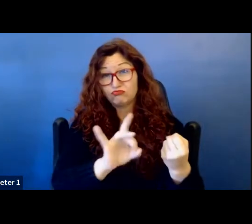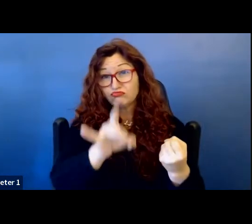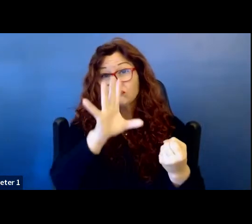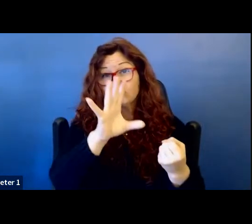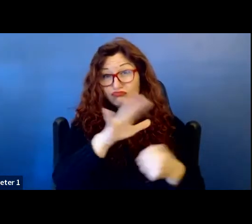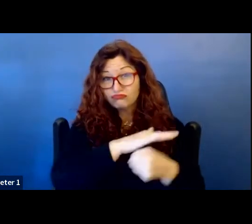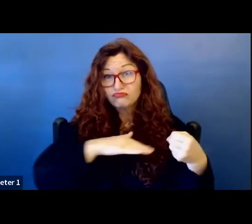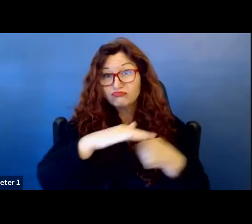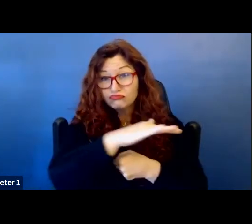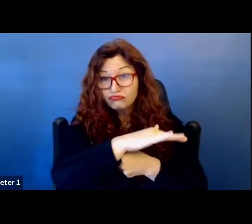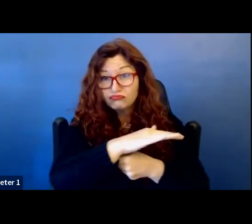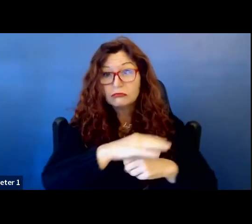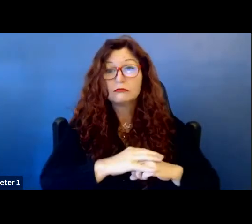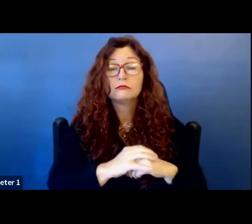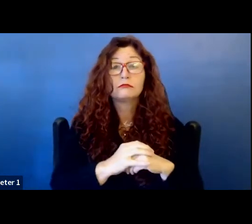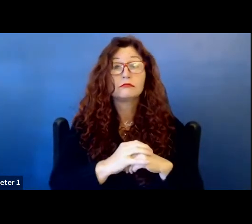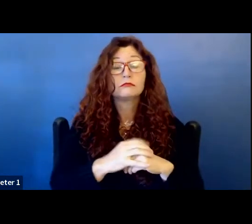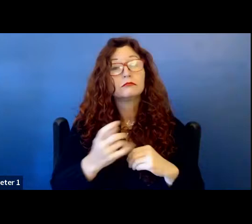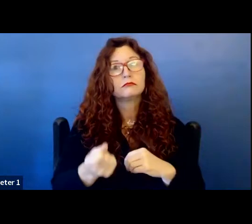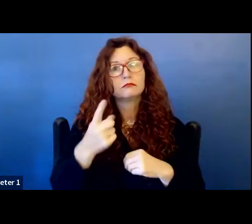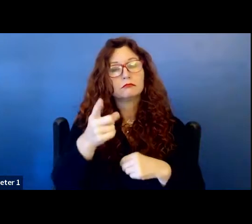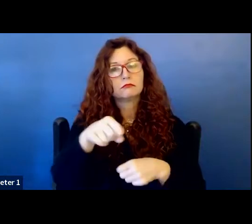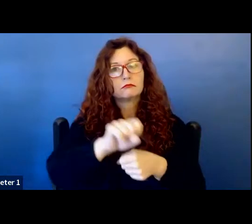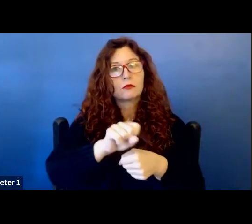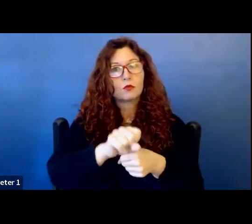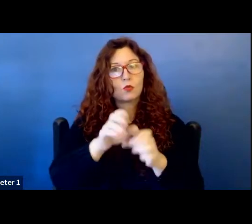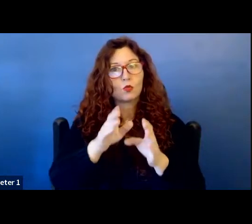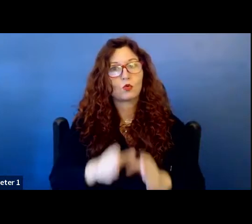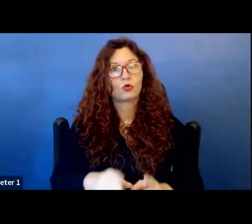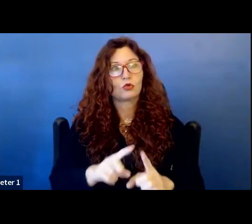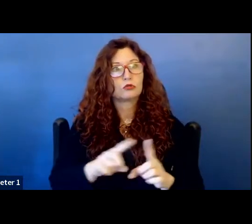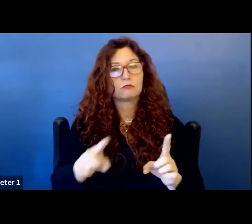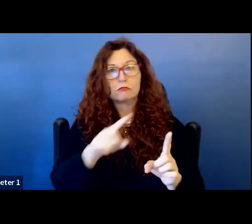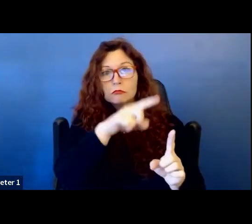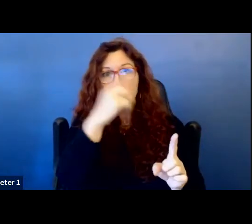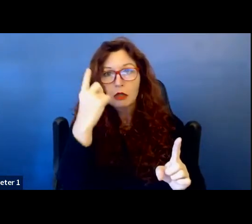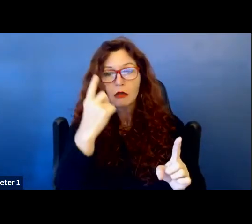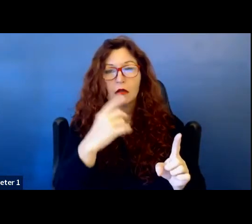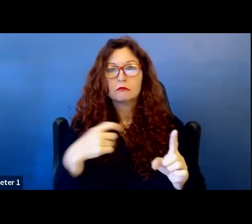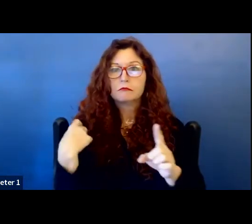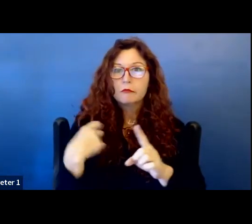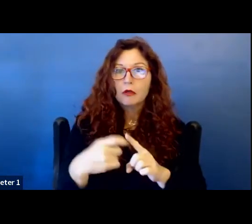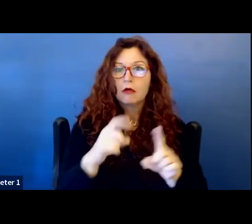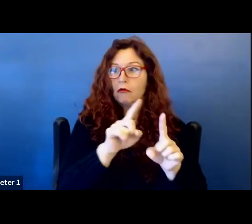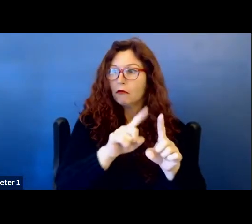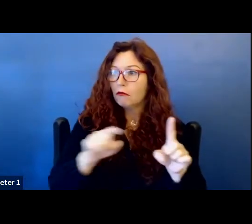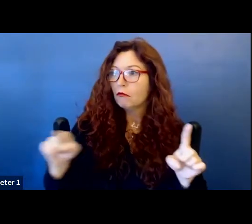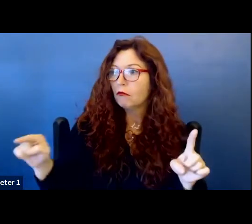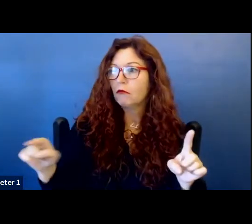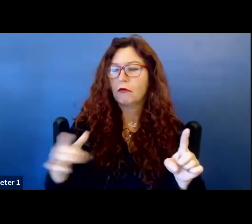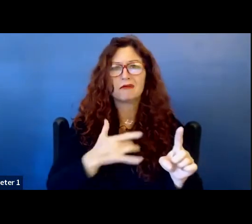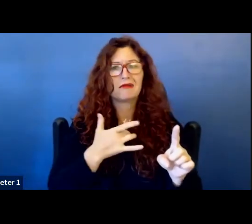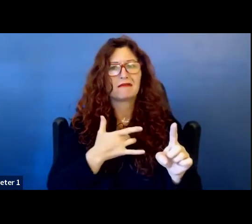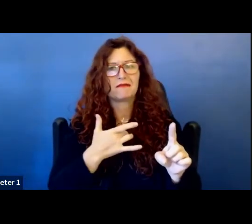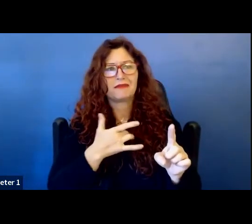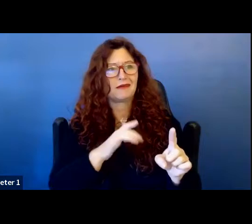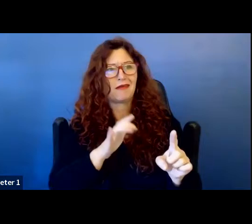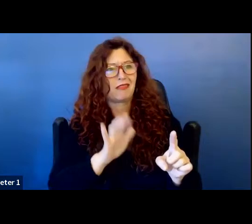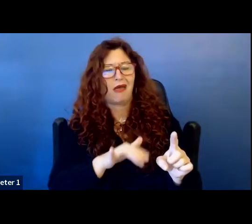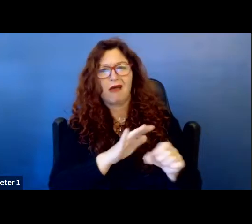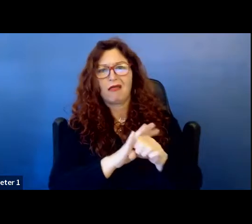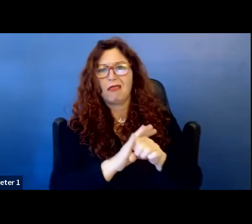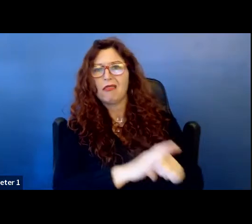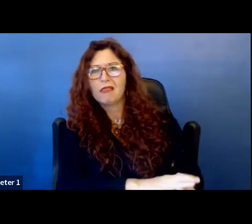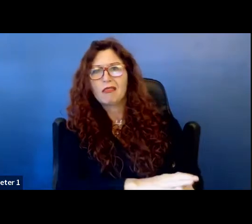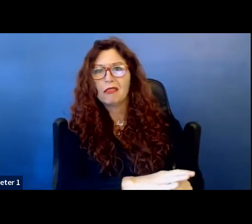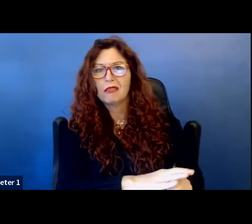acknowledge that workers of color do not experience marginal marginalization similarly black and indigenous workers may be